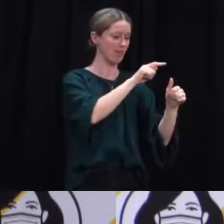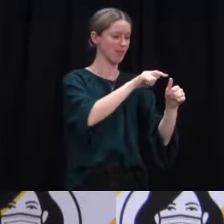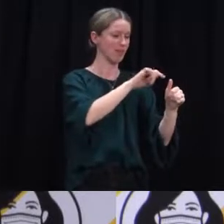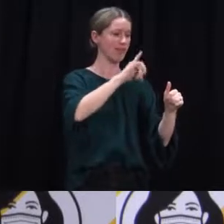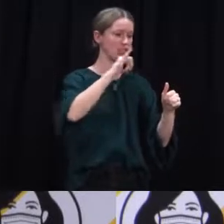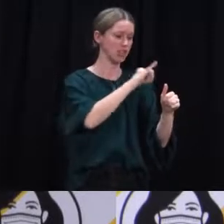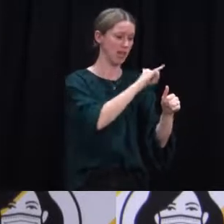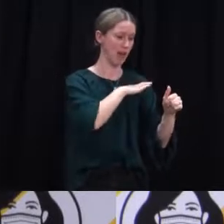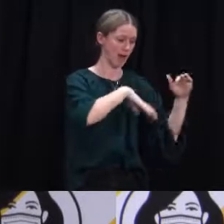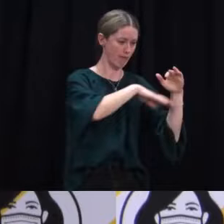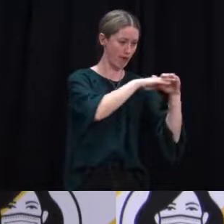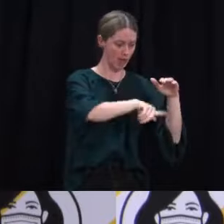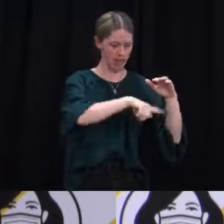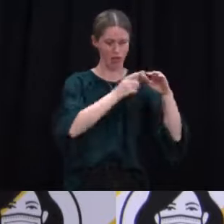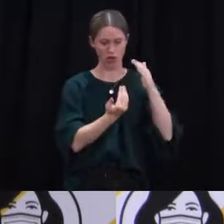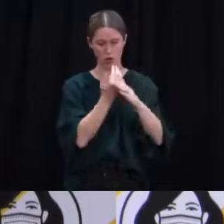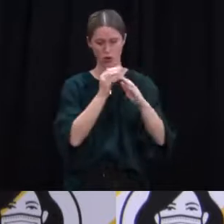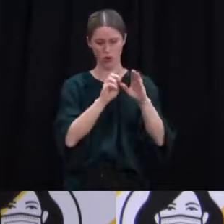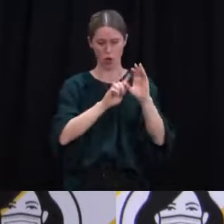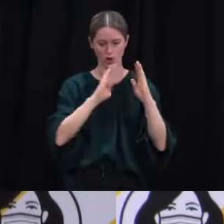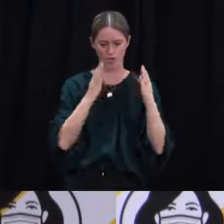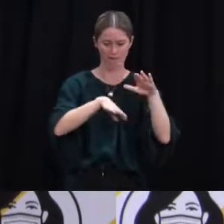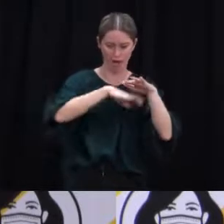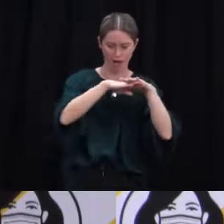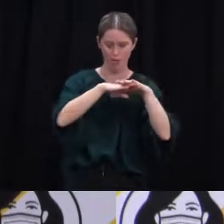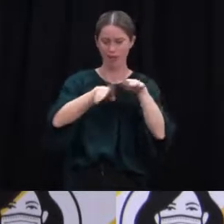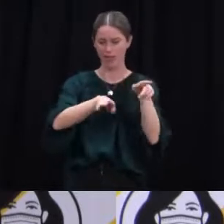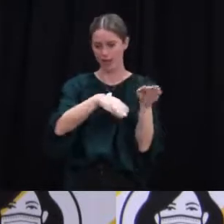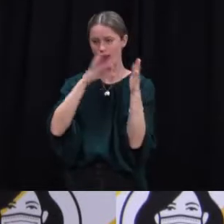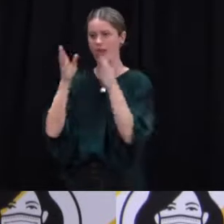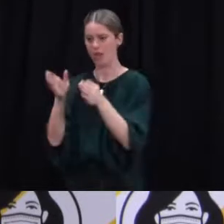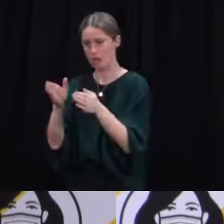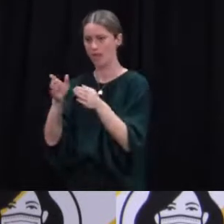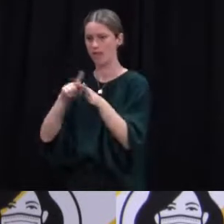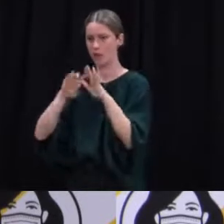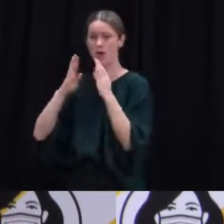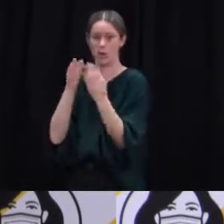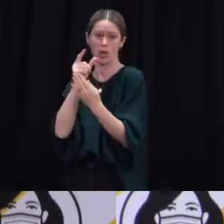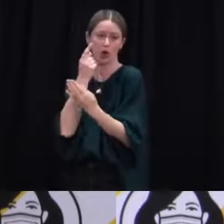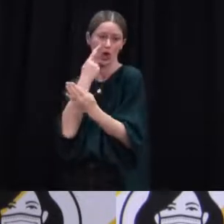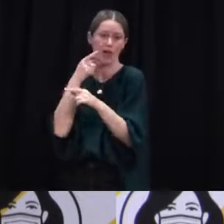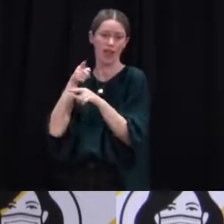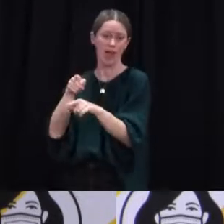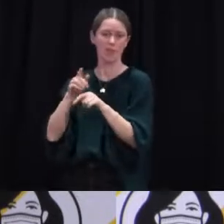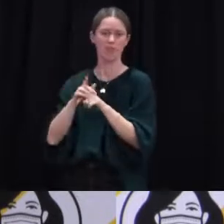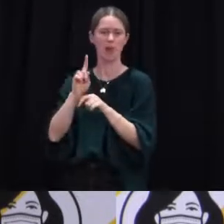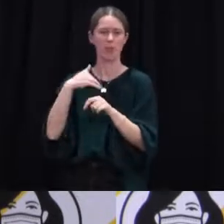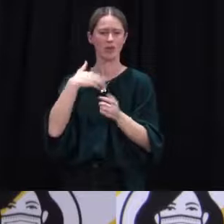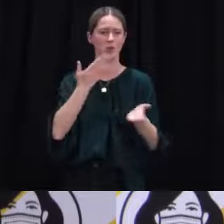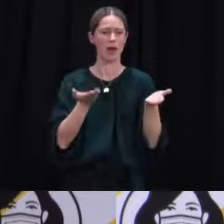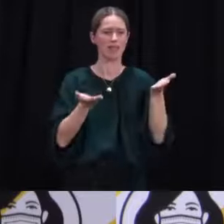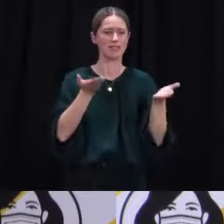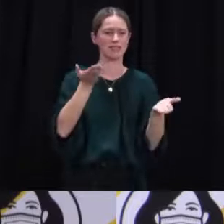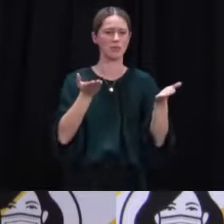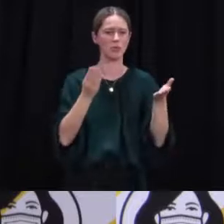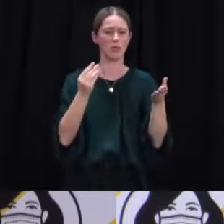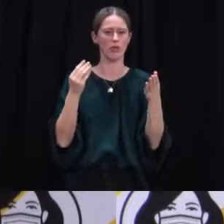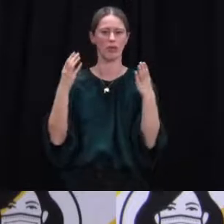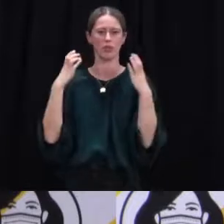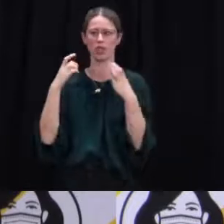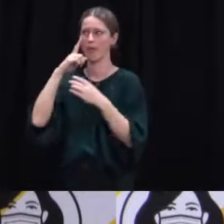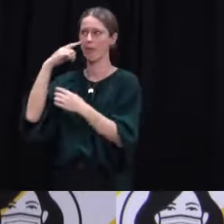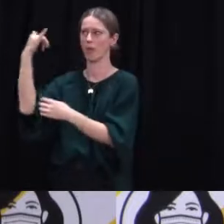to maximise our use there. In the event that filled up and we needed to repurpose another one of our MIQ